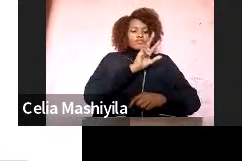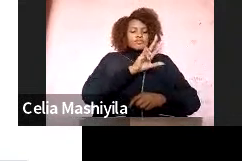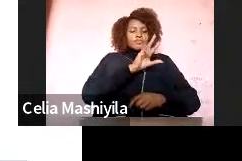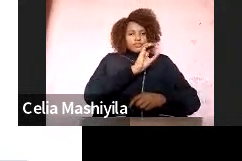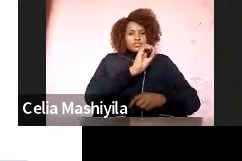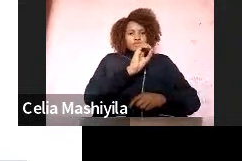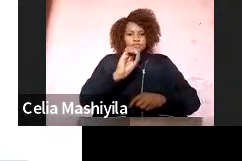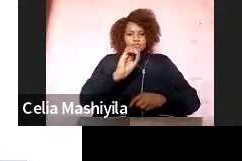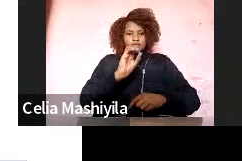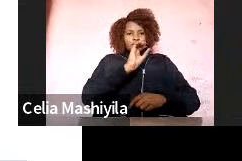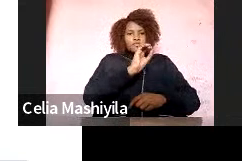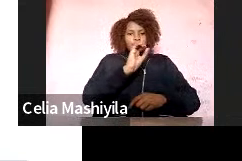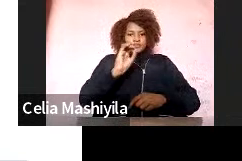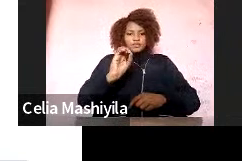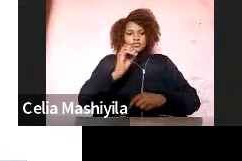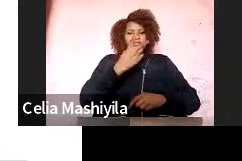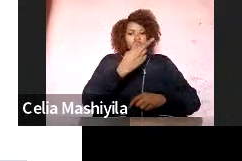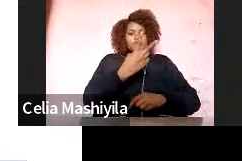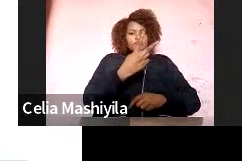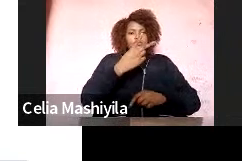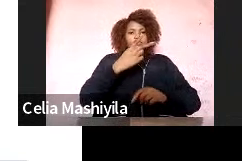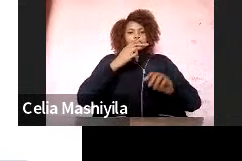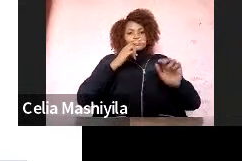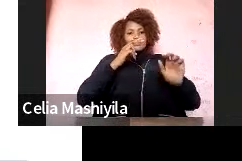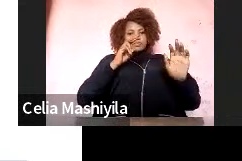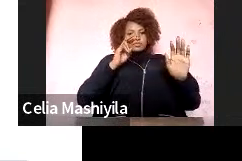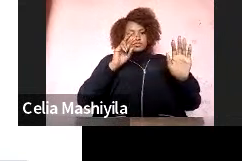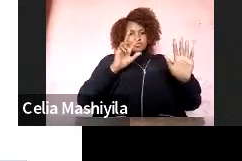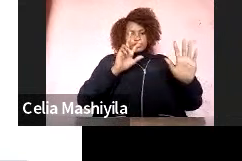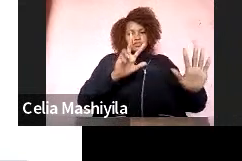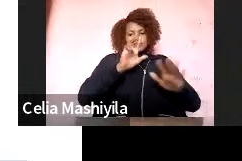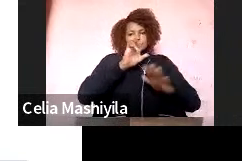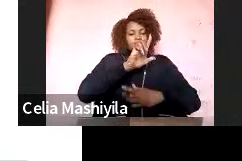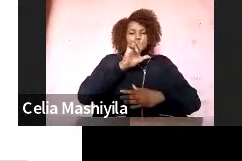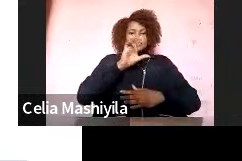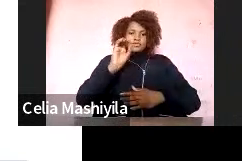2870. 0800 00